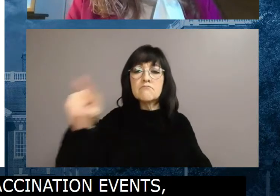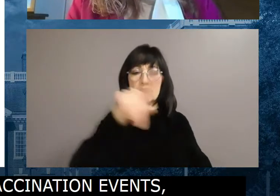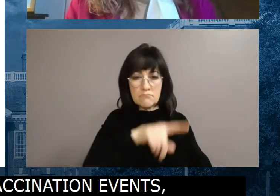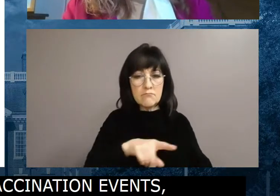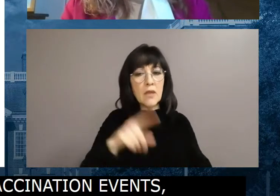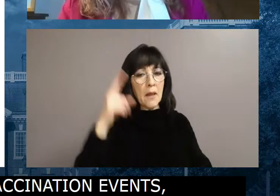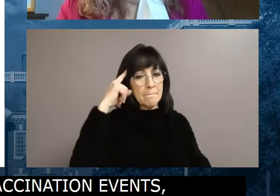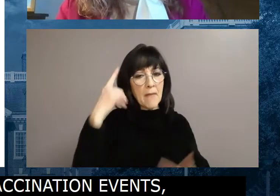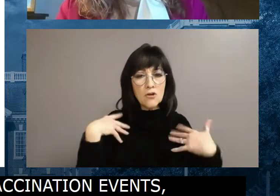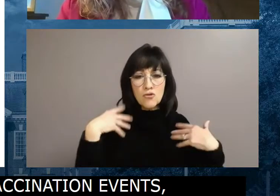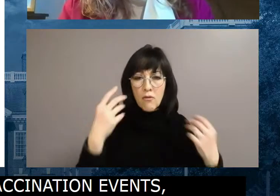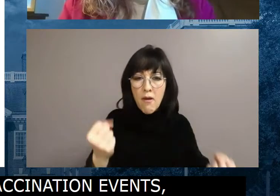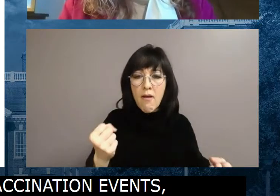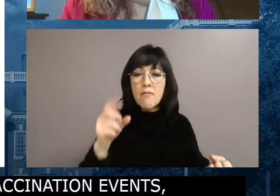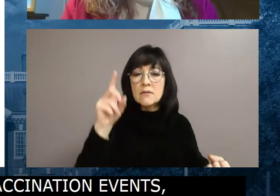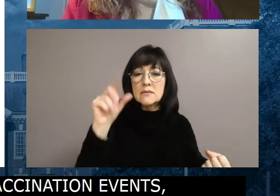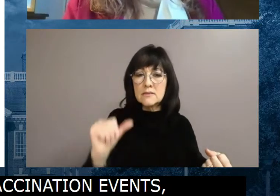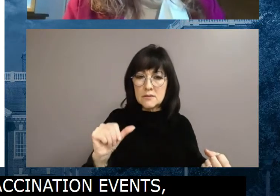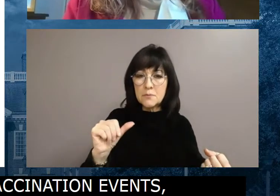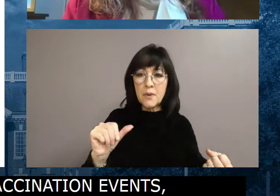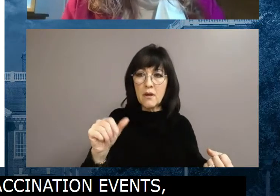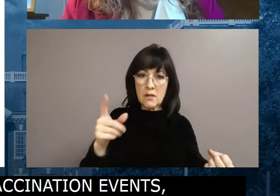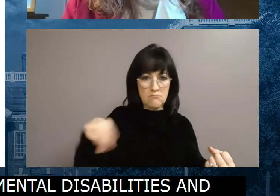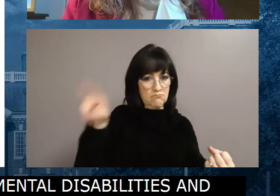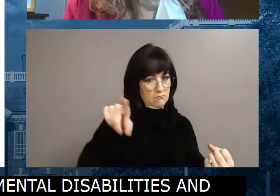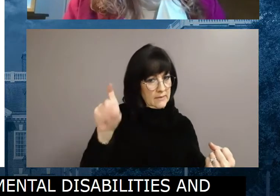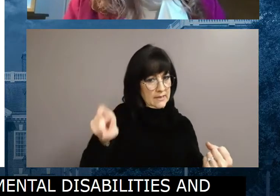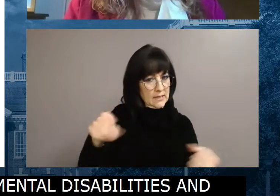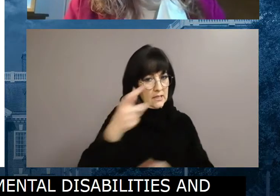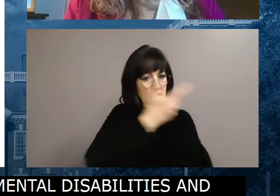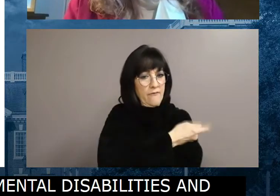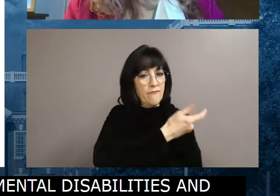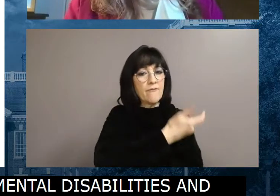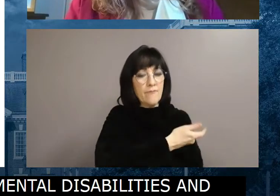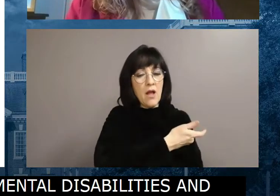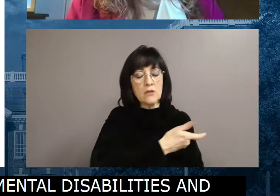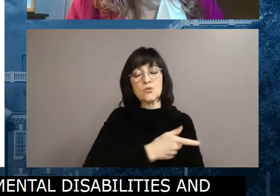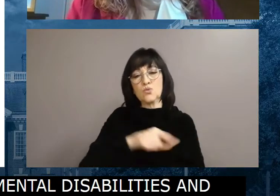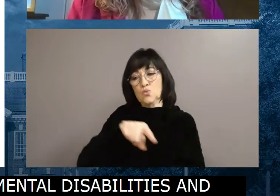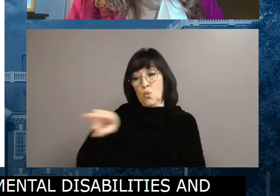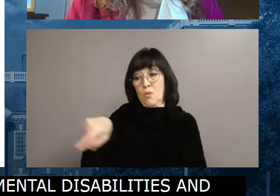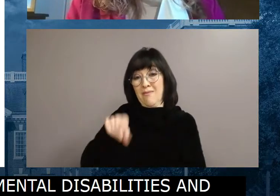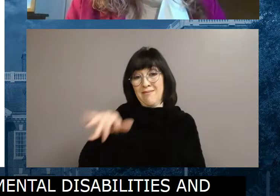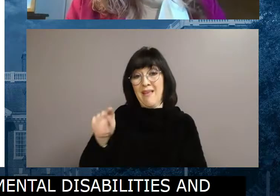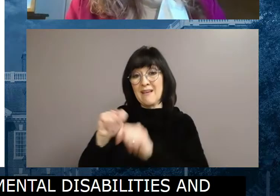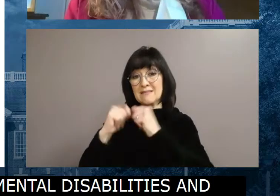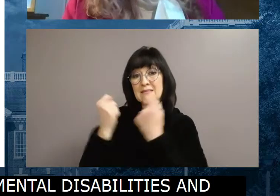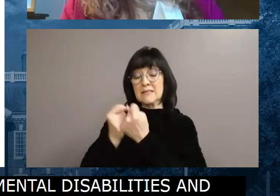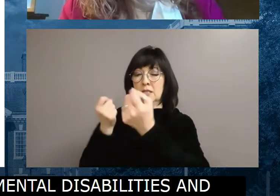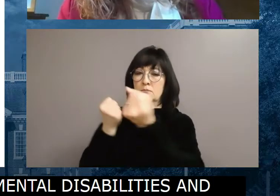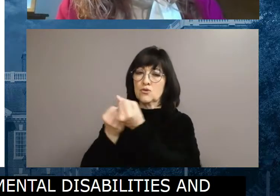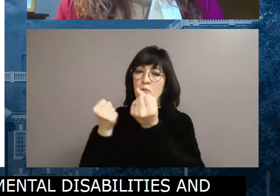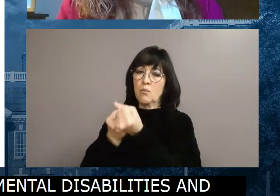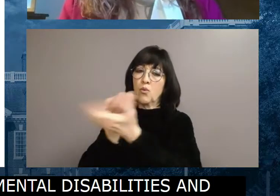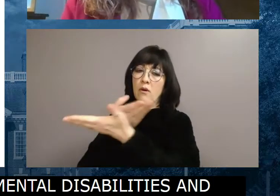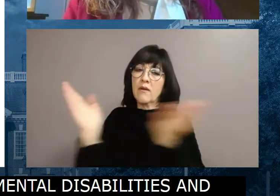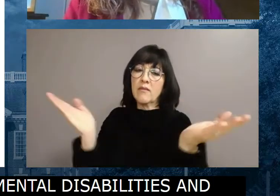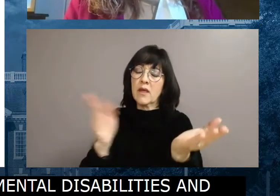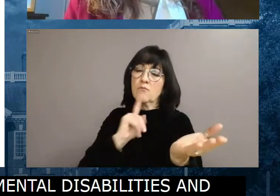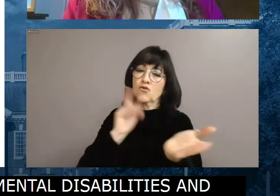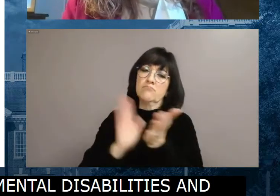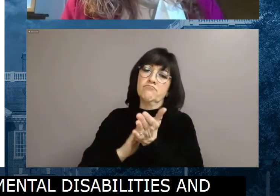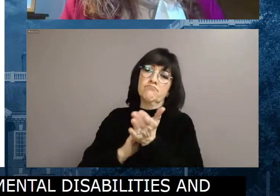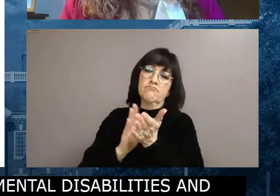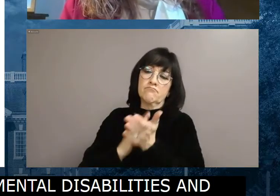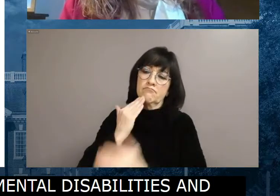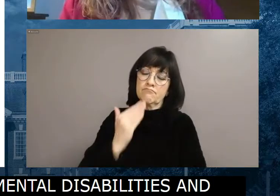health disabilities as well have been able to access vaccine through these events. So these have really gone fantastic. For